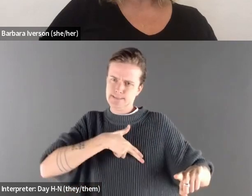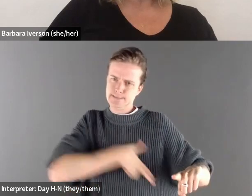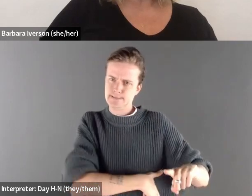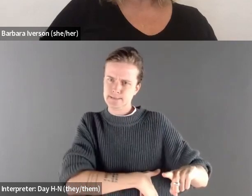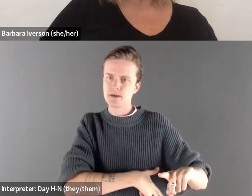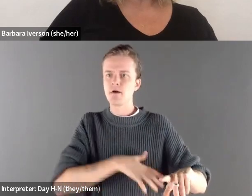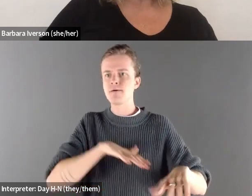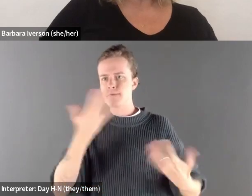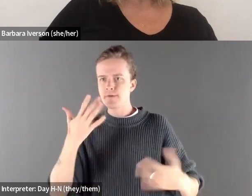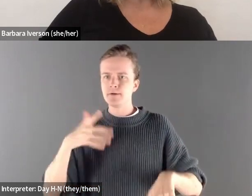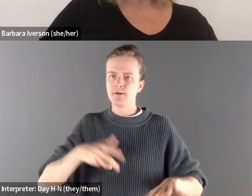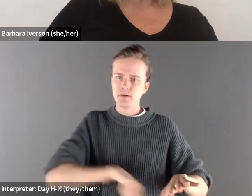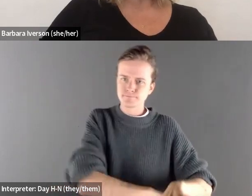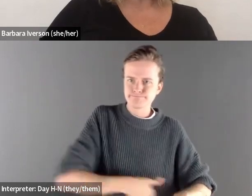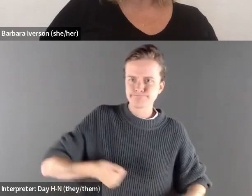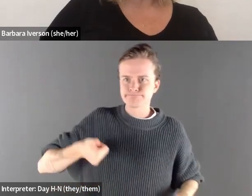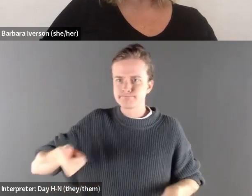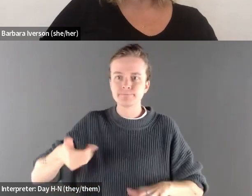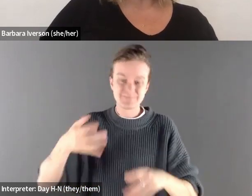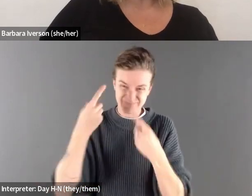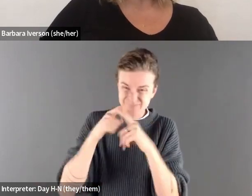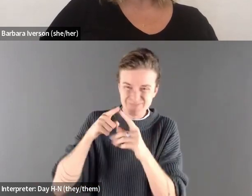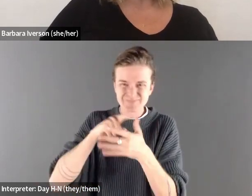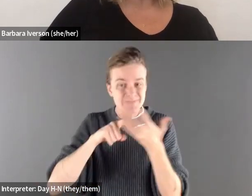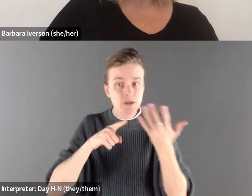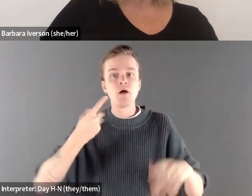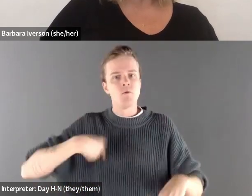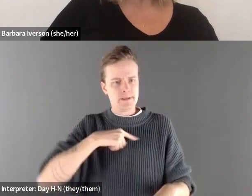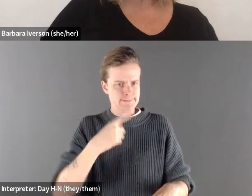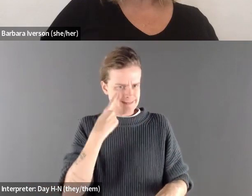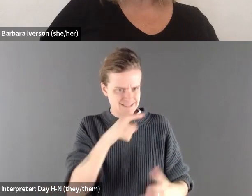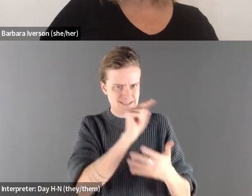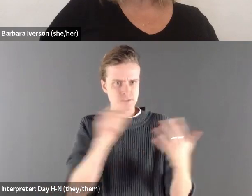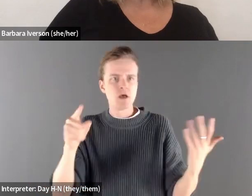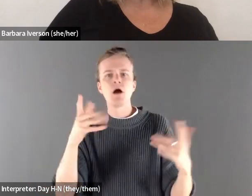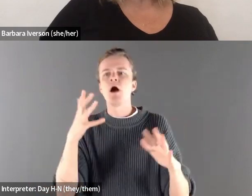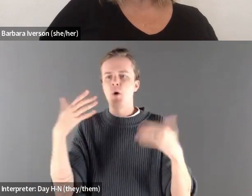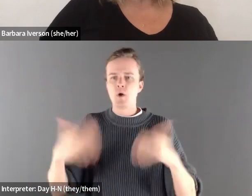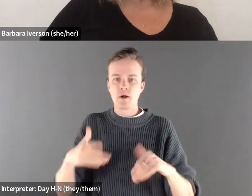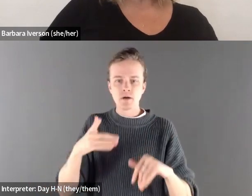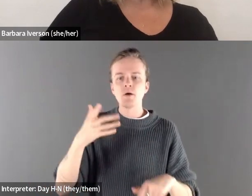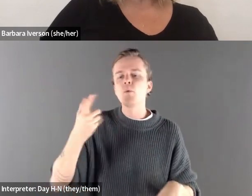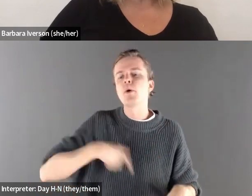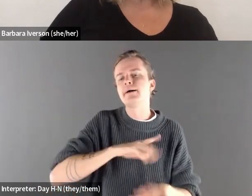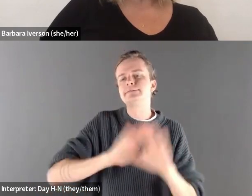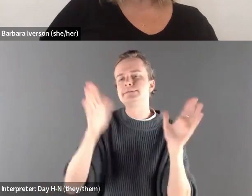so much, do we use technology to solve the issue, because the issue won't go away so long as